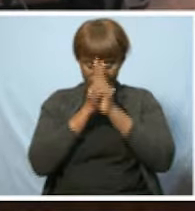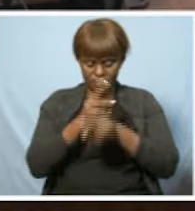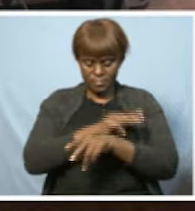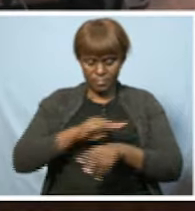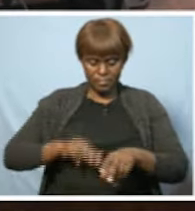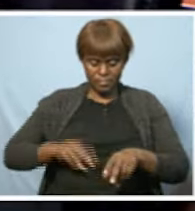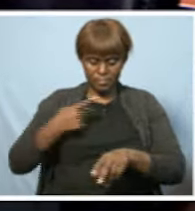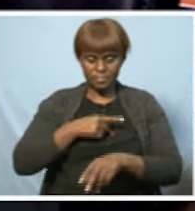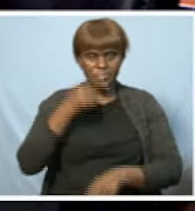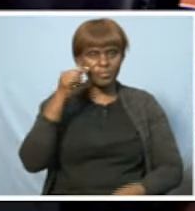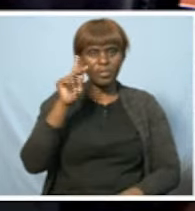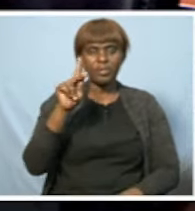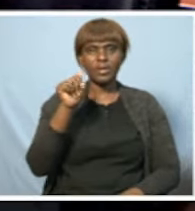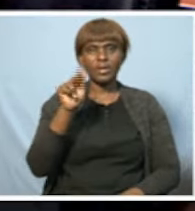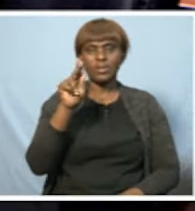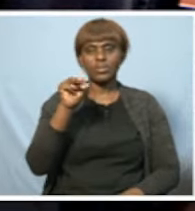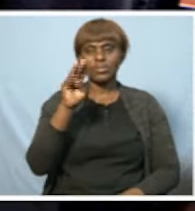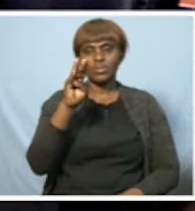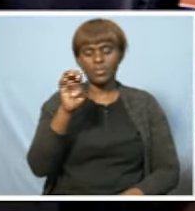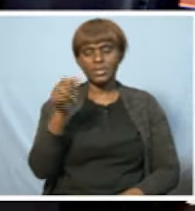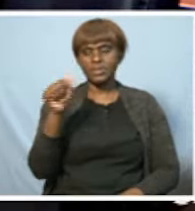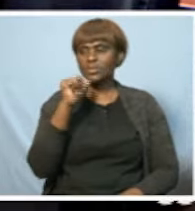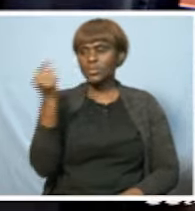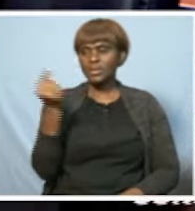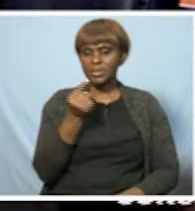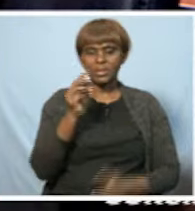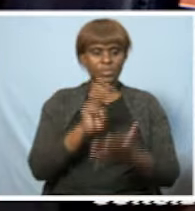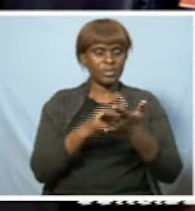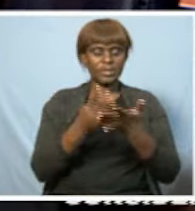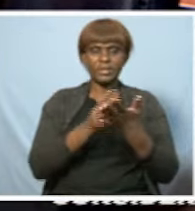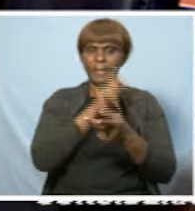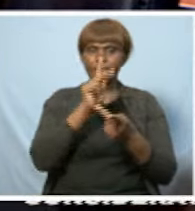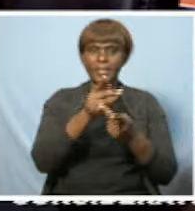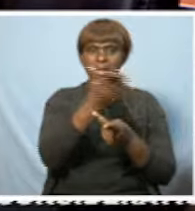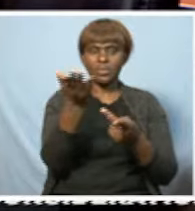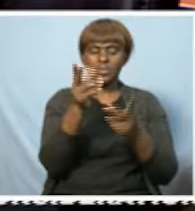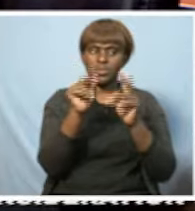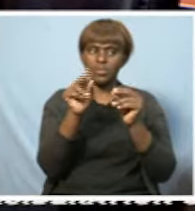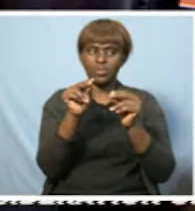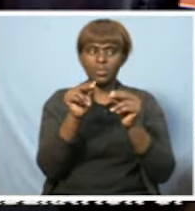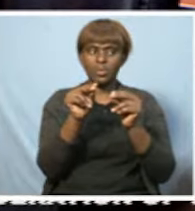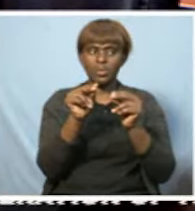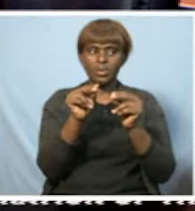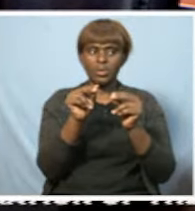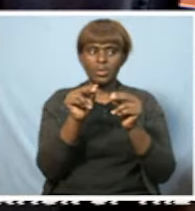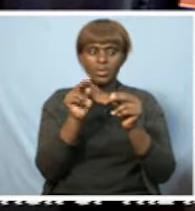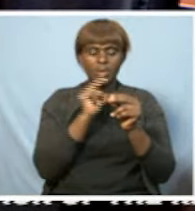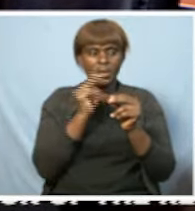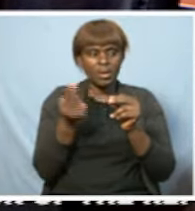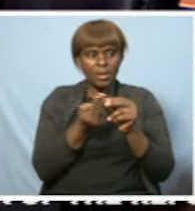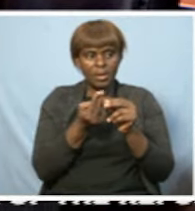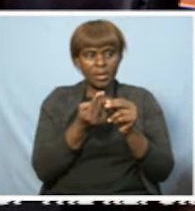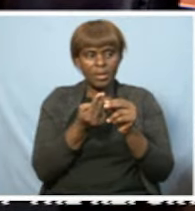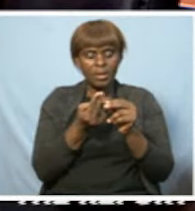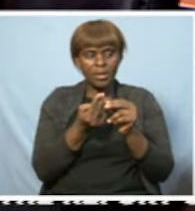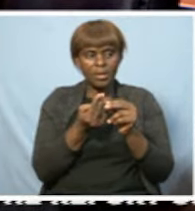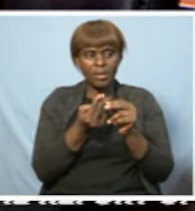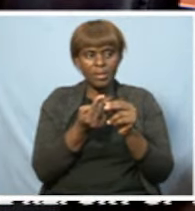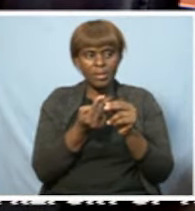for Kaumbwe is not here as a witness like you. No, so may you not include him Honorable.